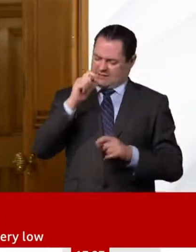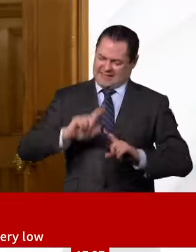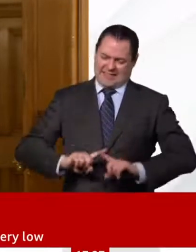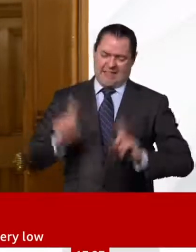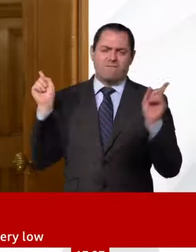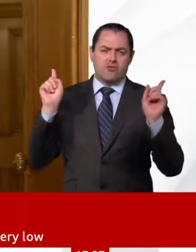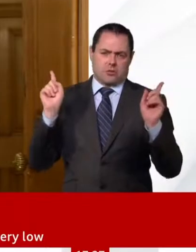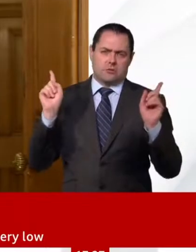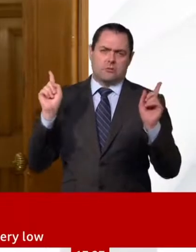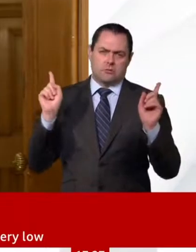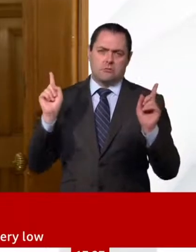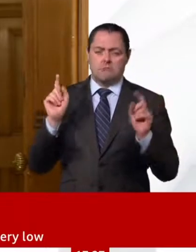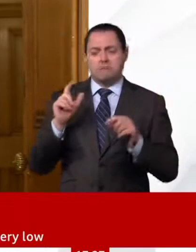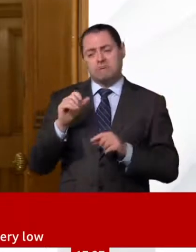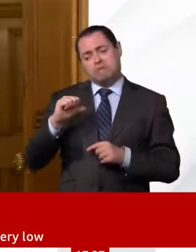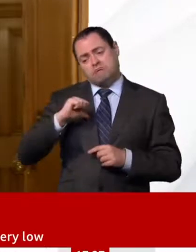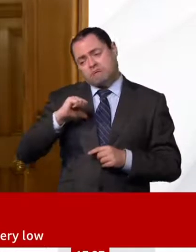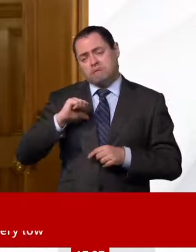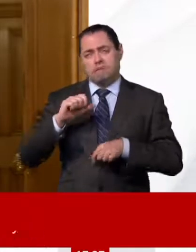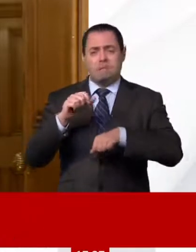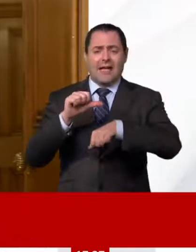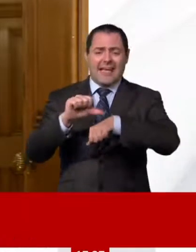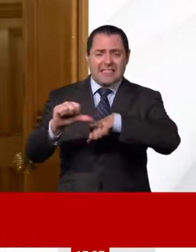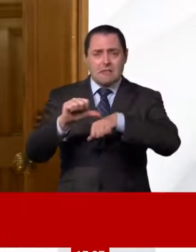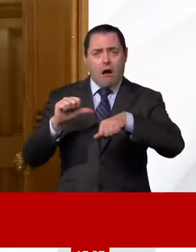country from Easter onwards, as I think